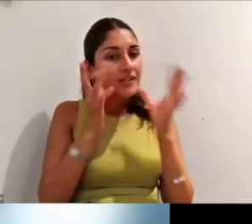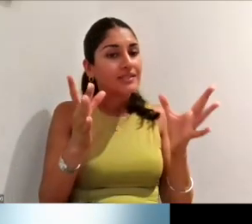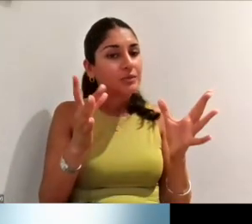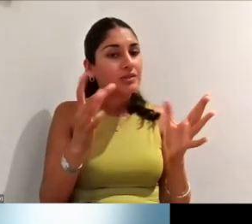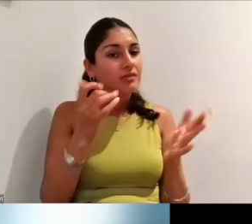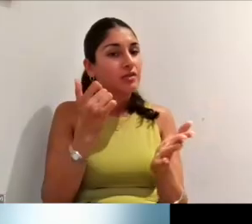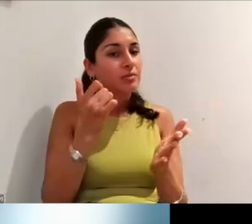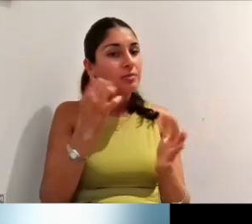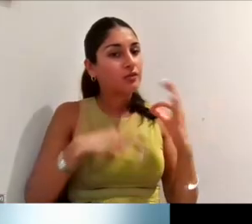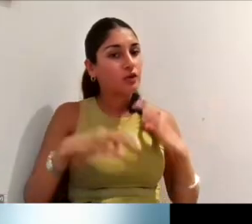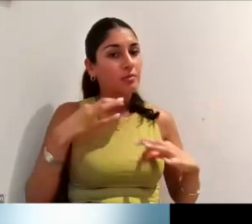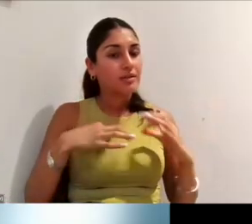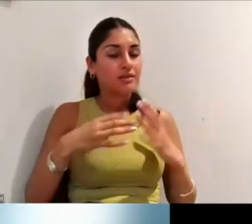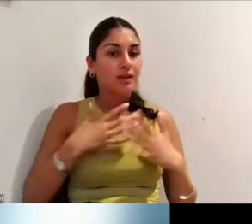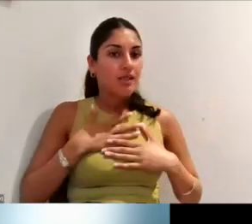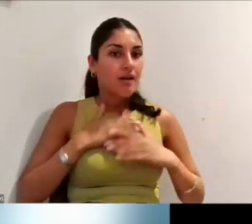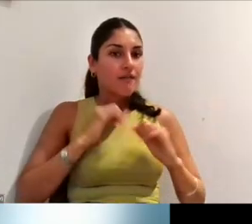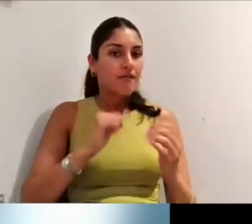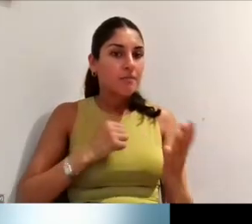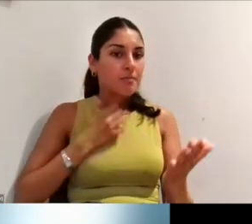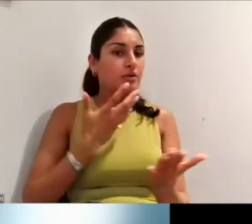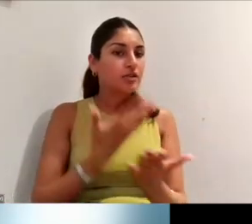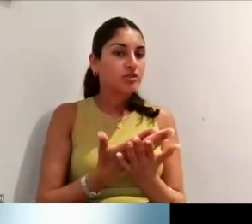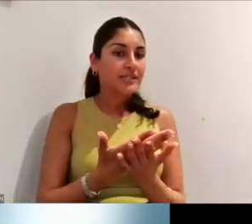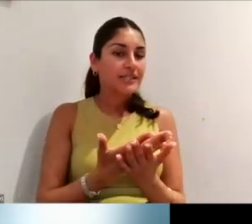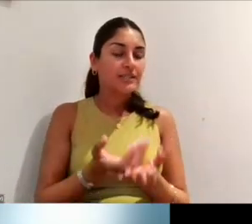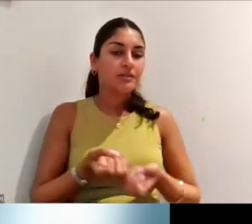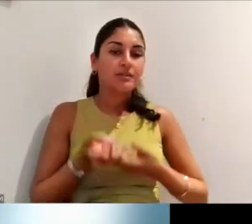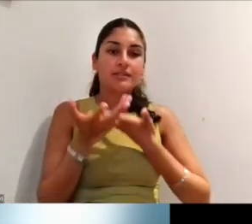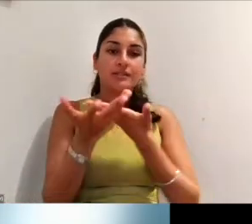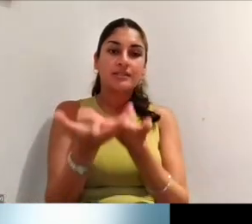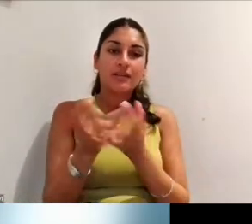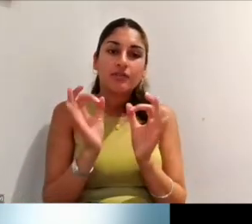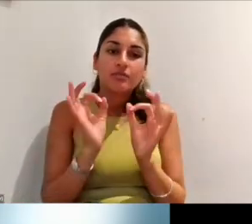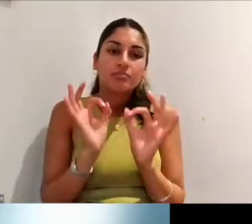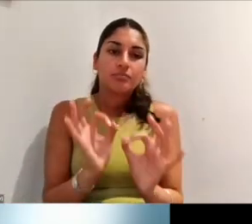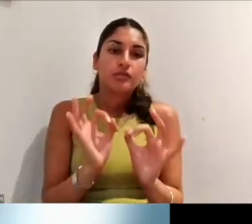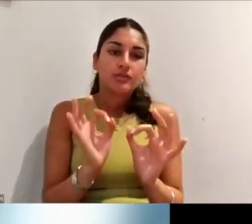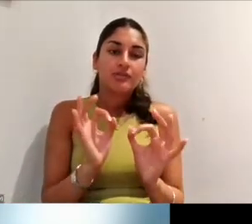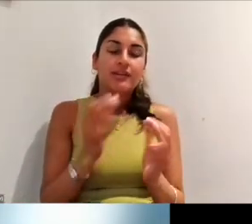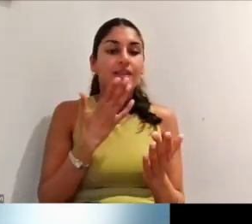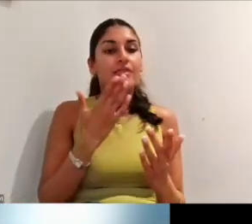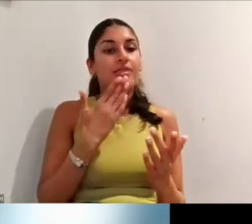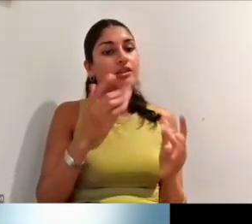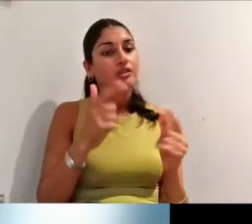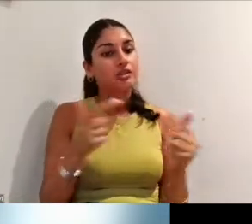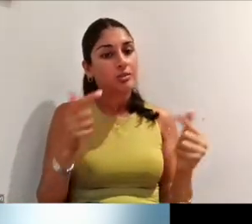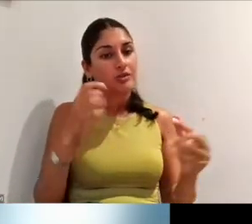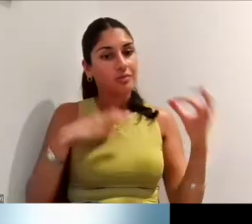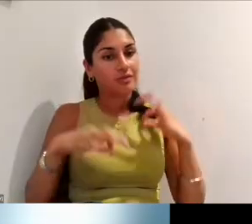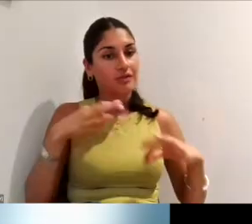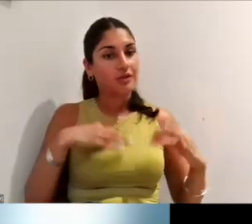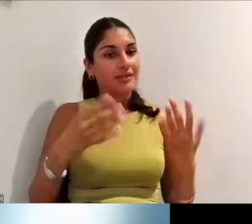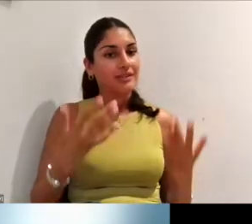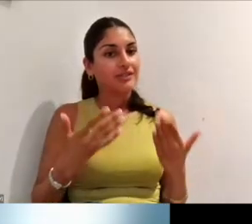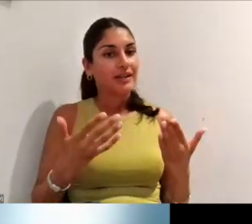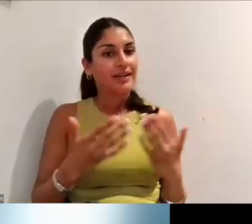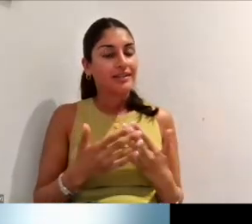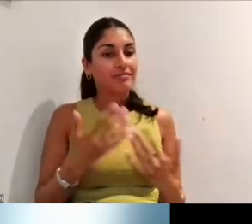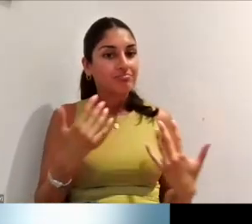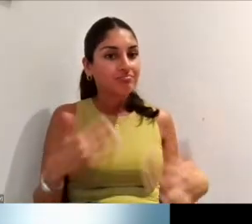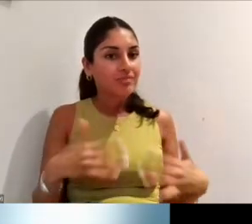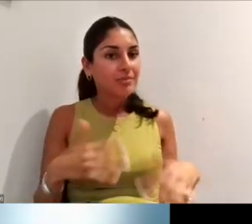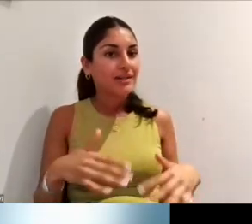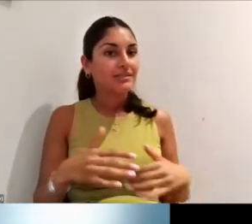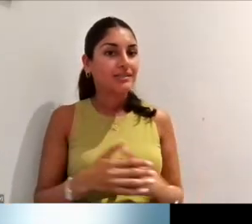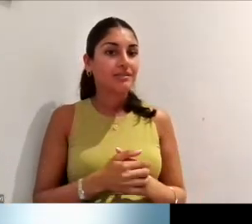and engaging and was delivered perfectly. Thank you for sharing it with us today. Absolutely amazing. Robin